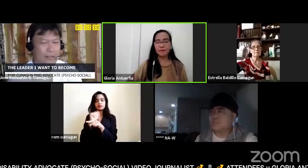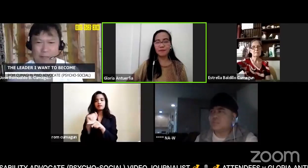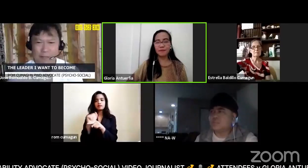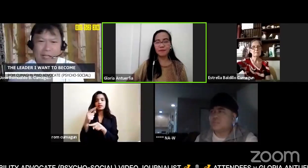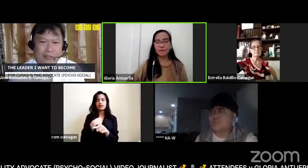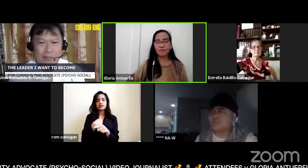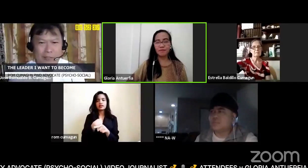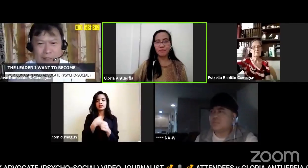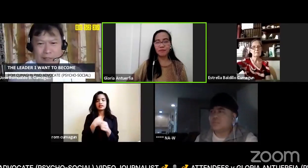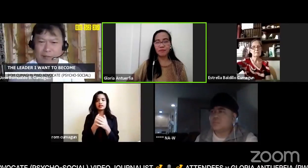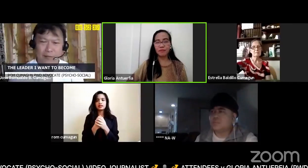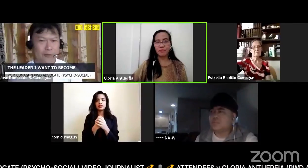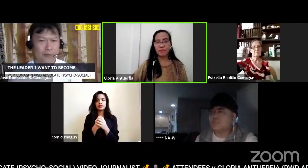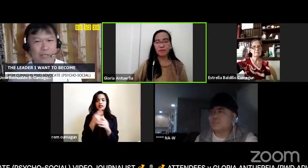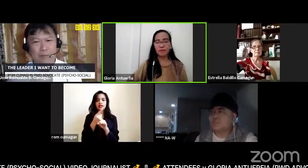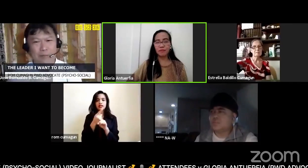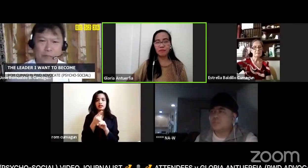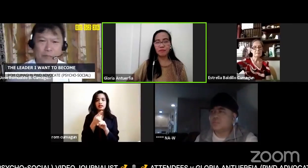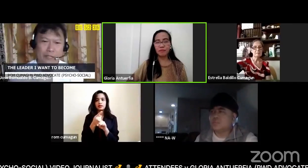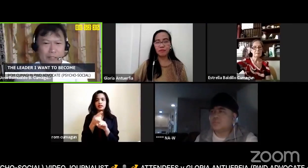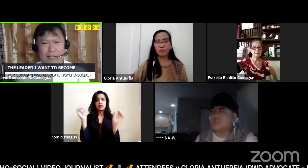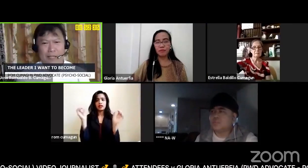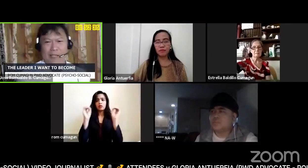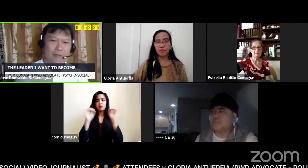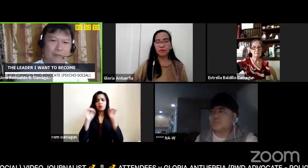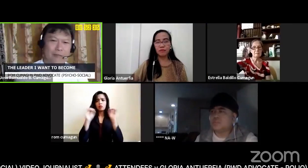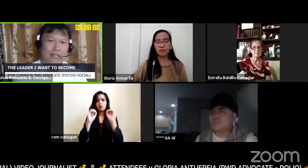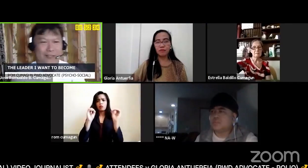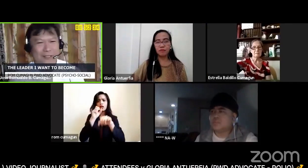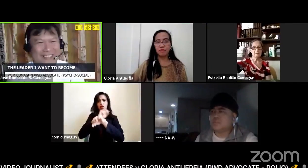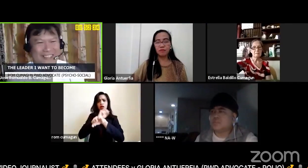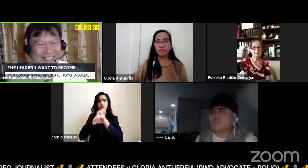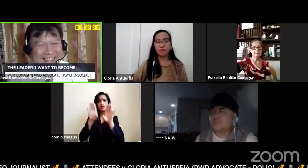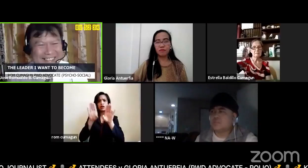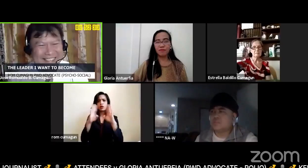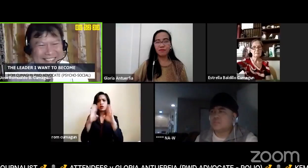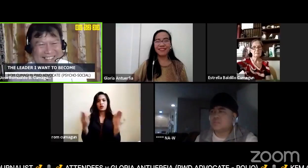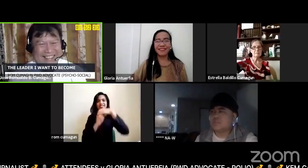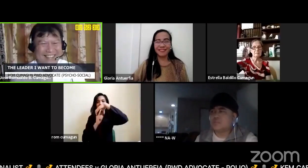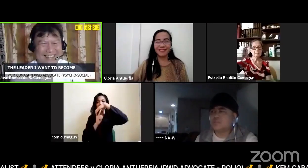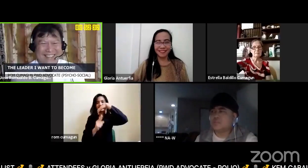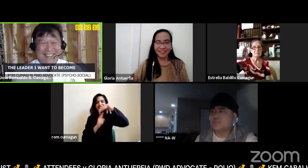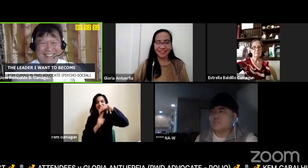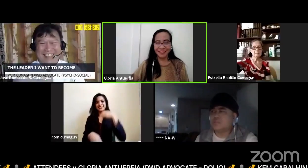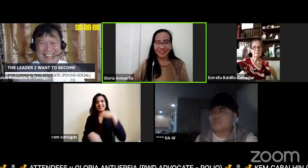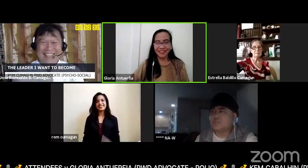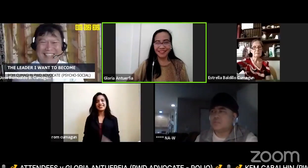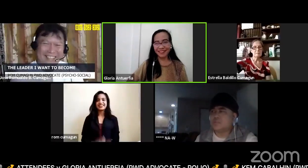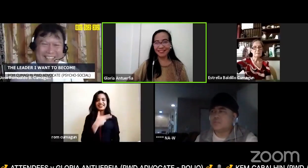I besides there's no job opening at the ABS-CBN, so